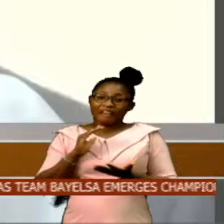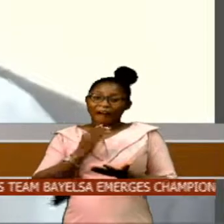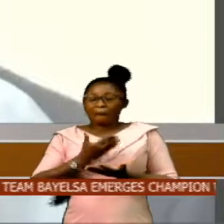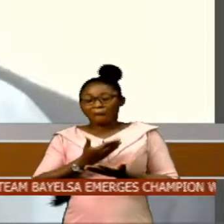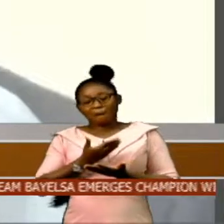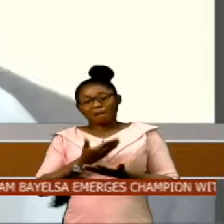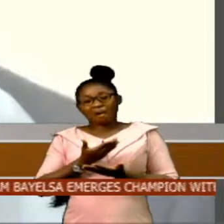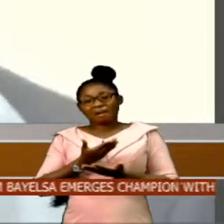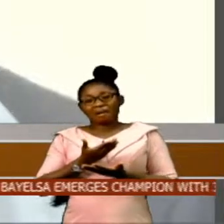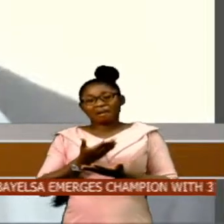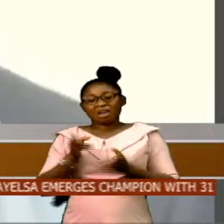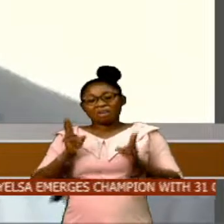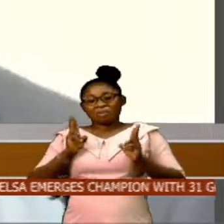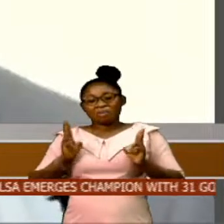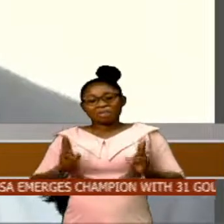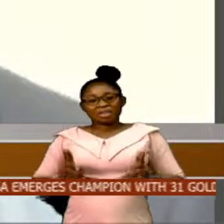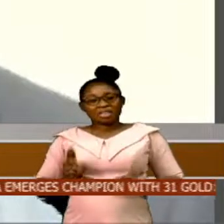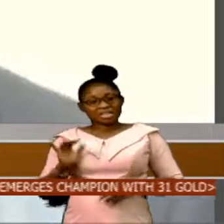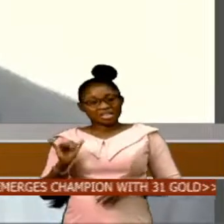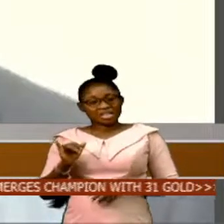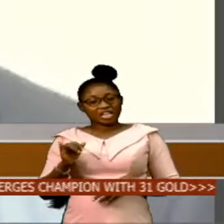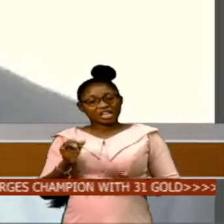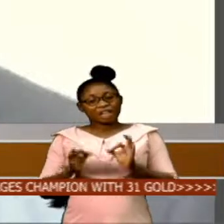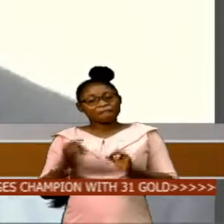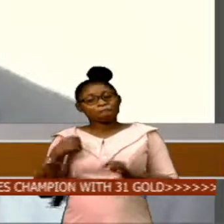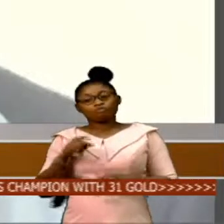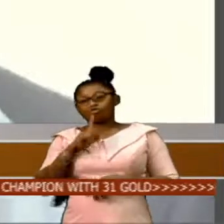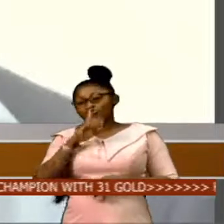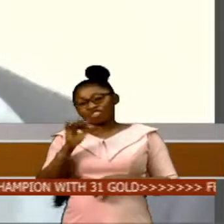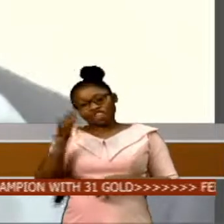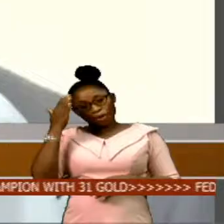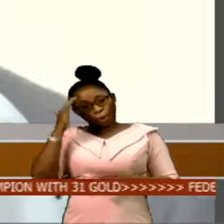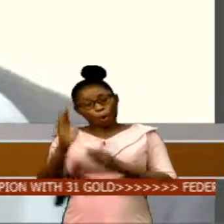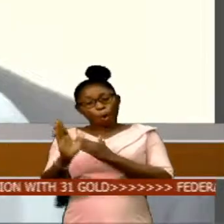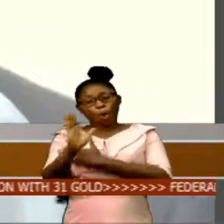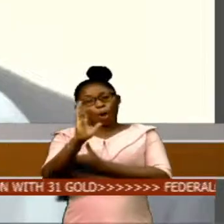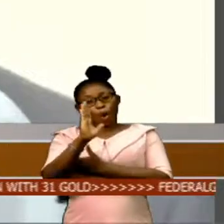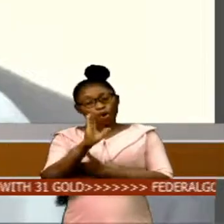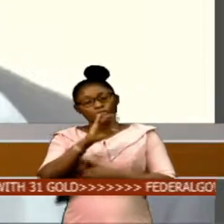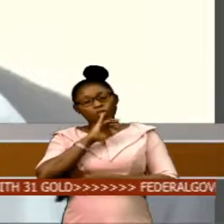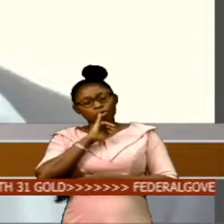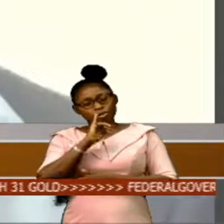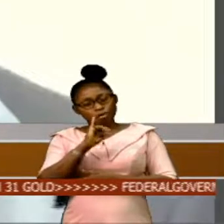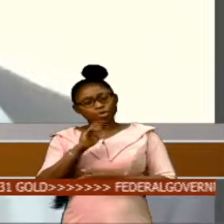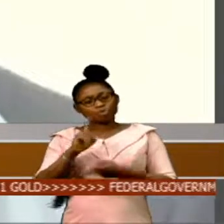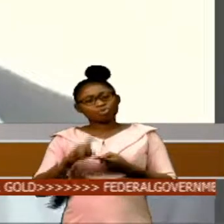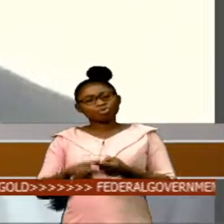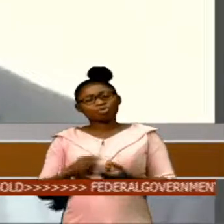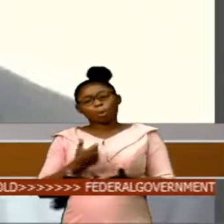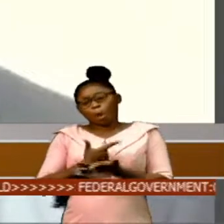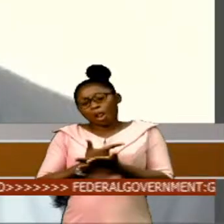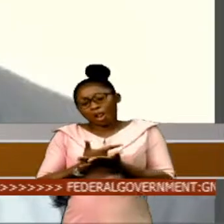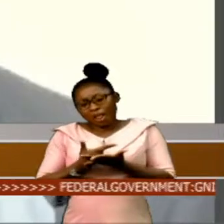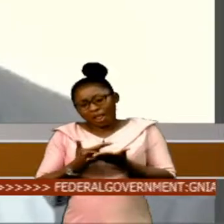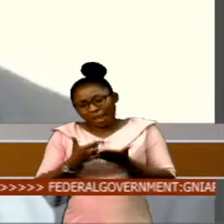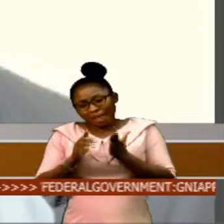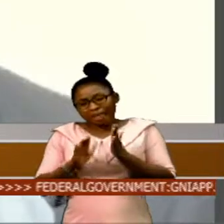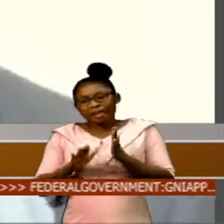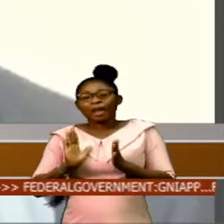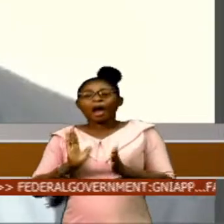our fellow men and women, if we truly know God, is to lay down our